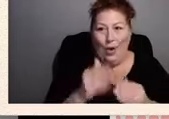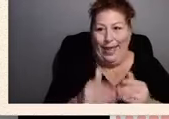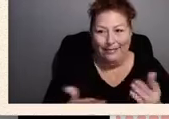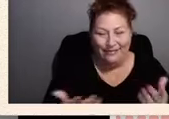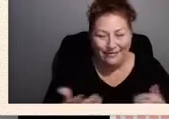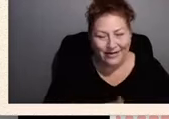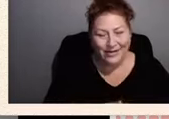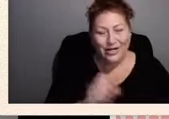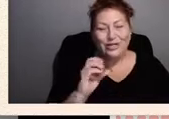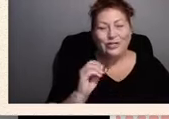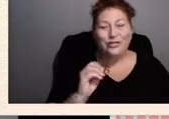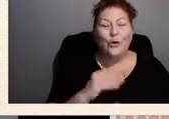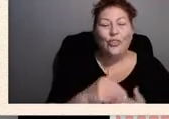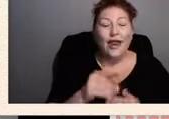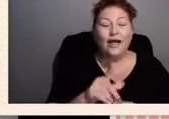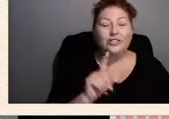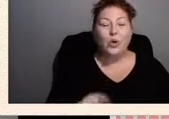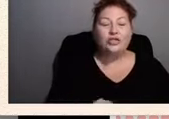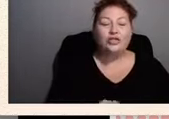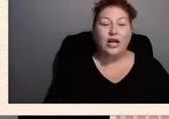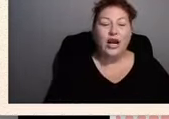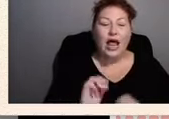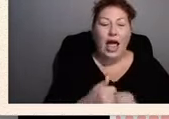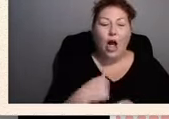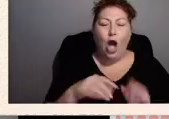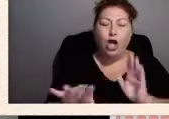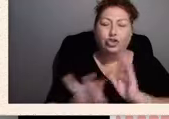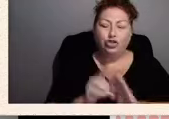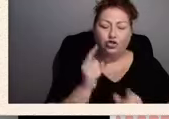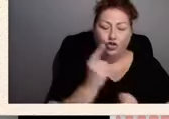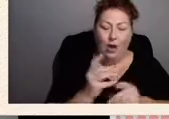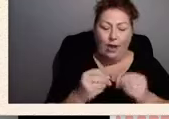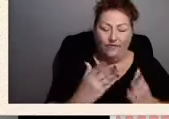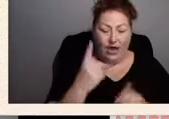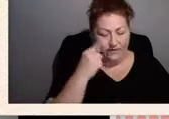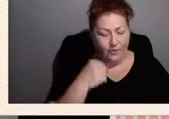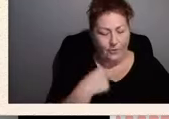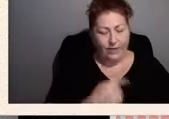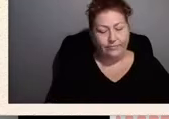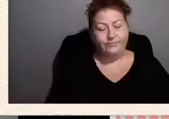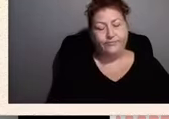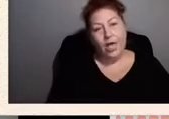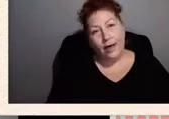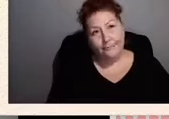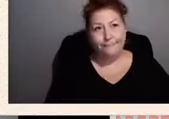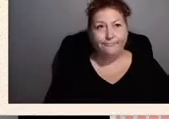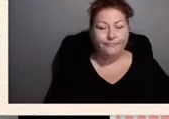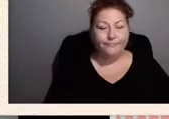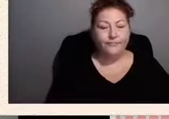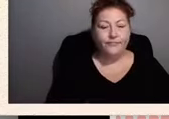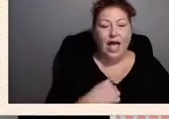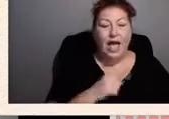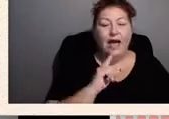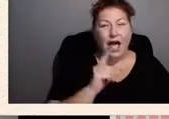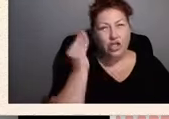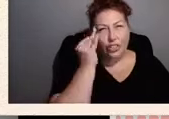question is, how do I choose the right provider for me? I actually thought of this